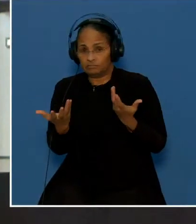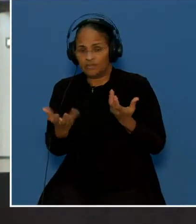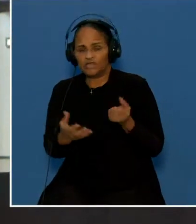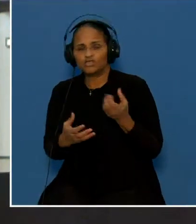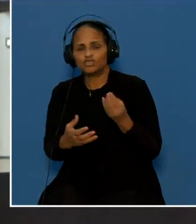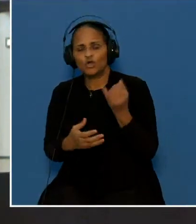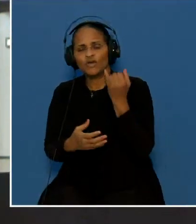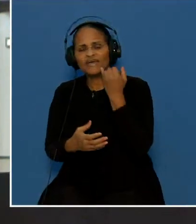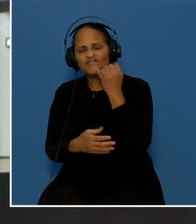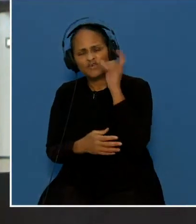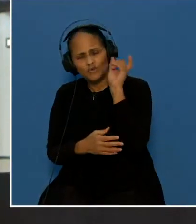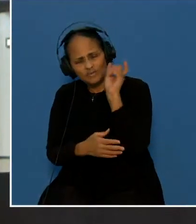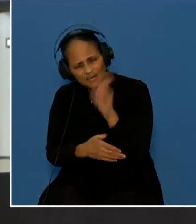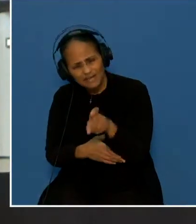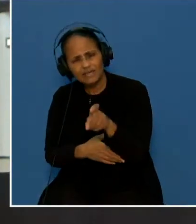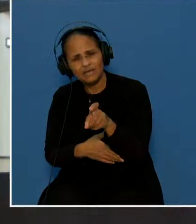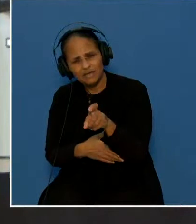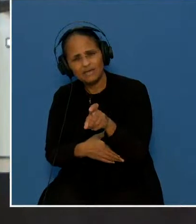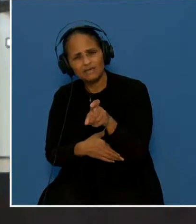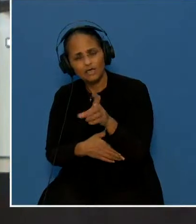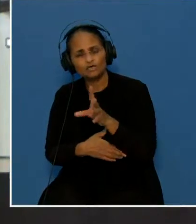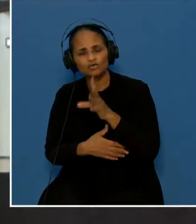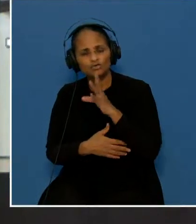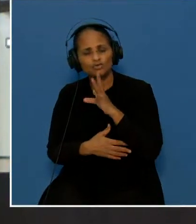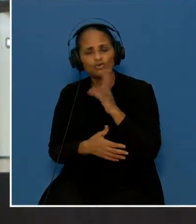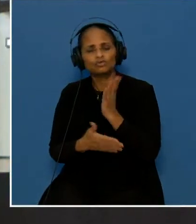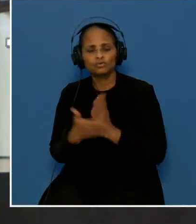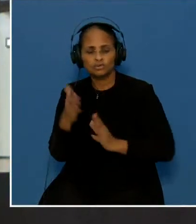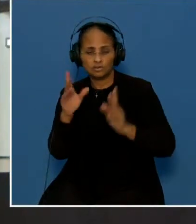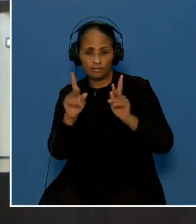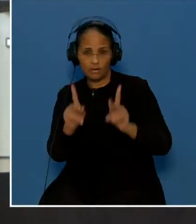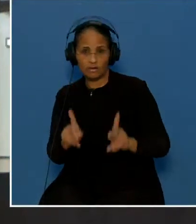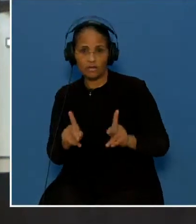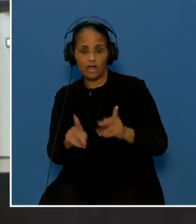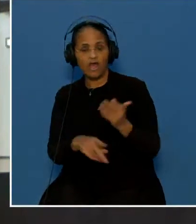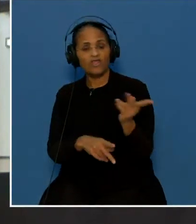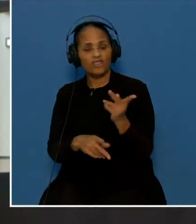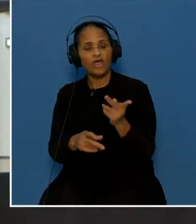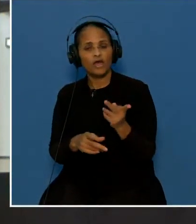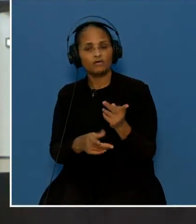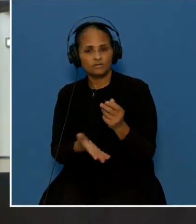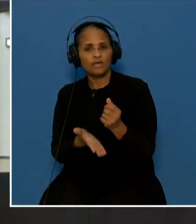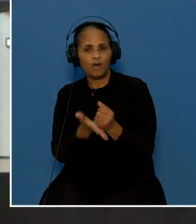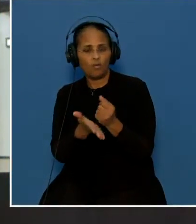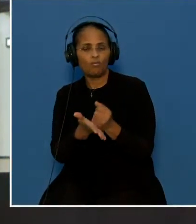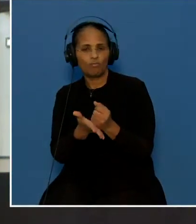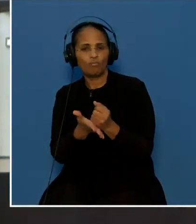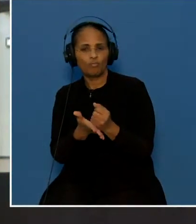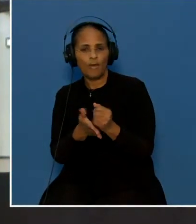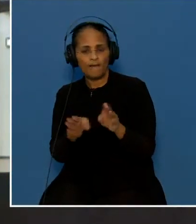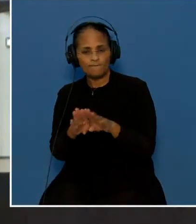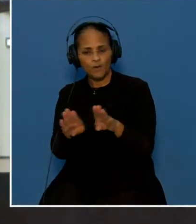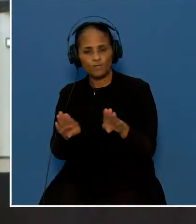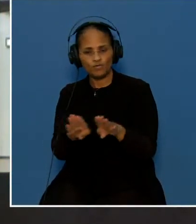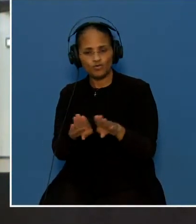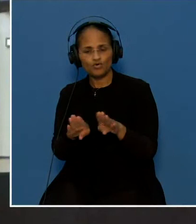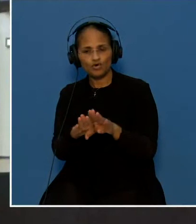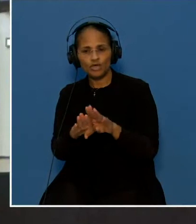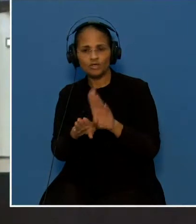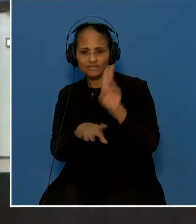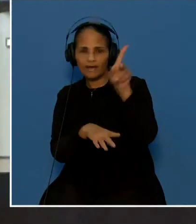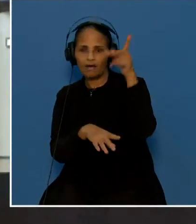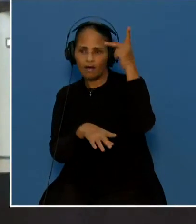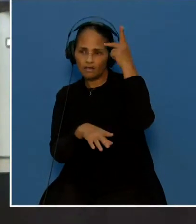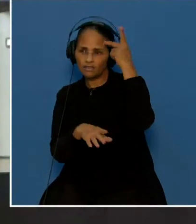So if you need to talk to somebody, there is help. The Bermuda Psychology